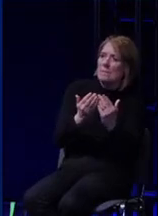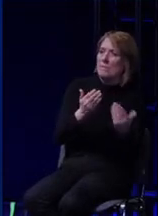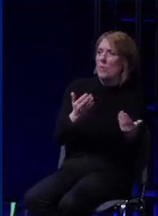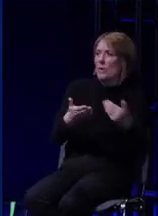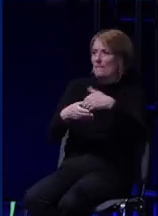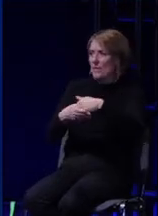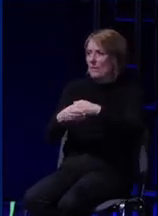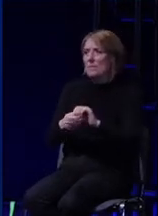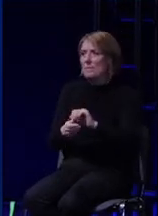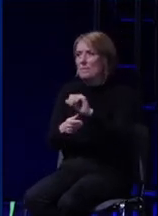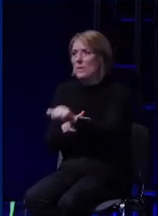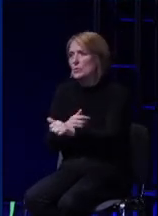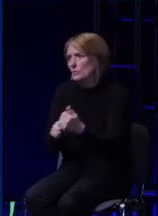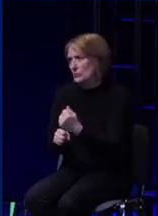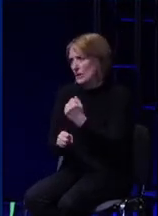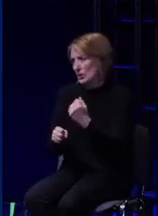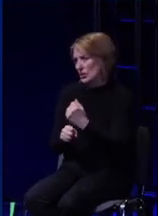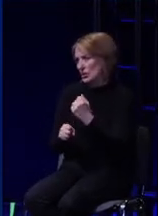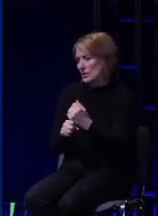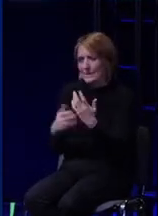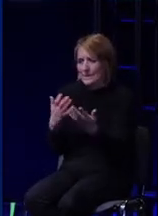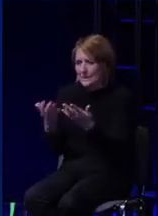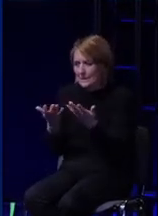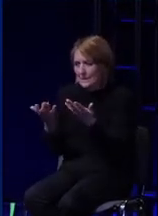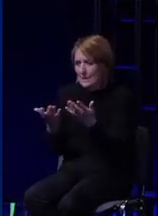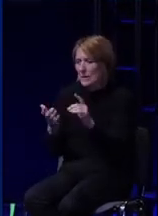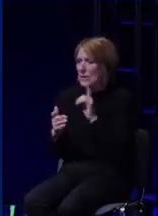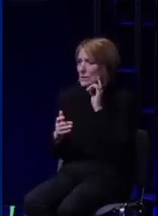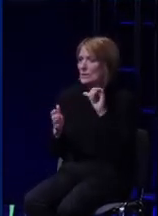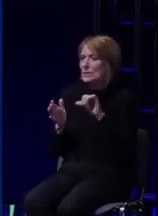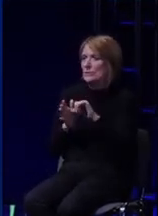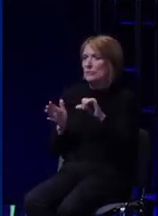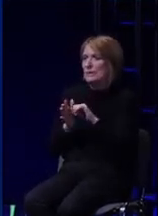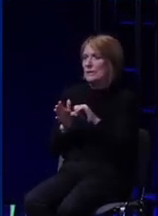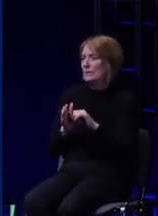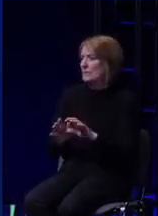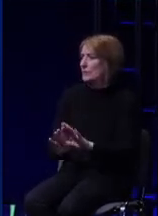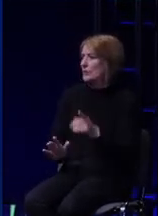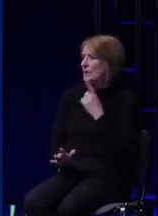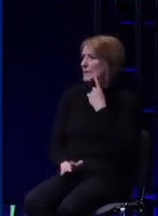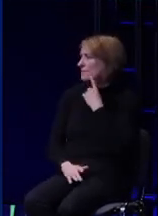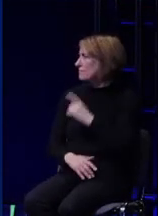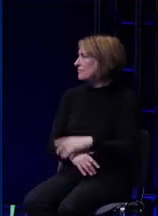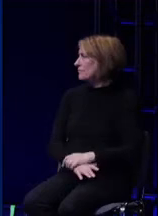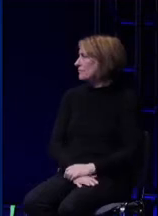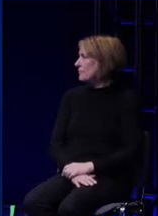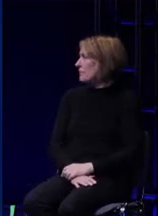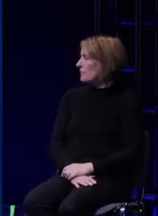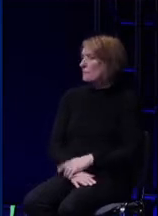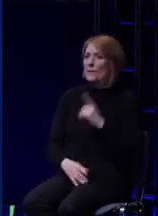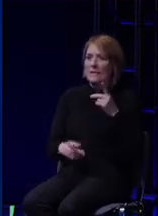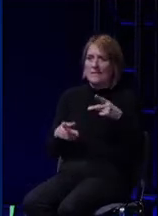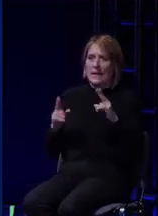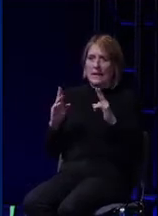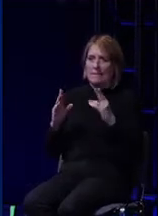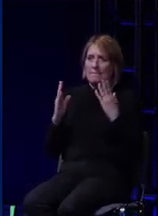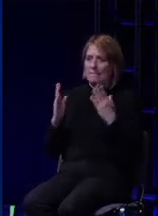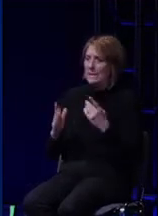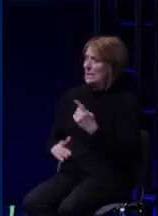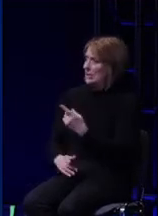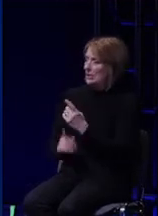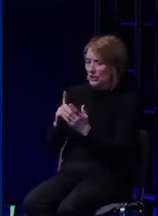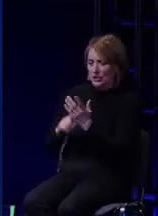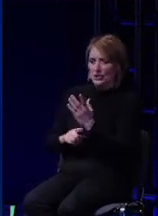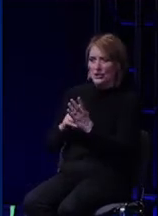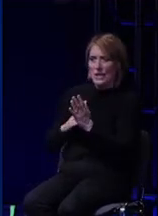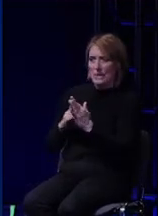the post-production aspect of it, or available somehow? But it's a tricky thing with, Yeah. Well, we have a clip, and James, you can just cut